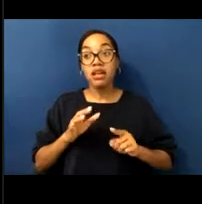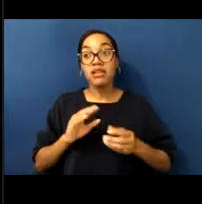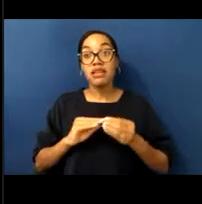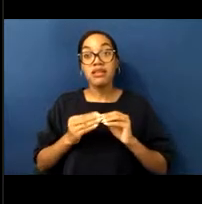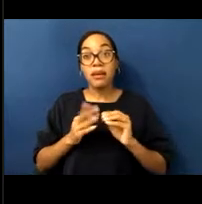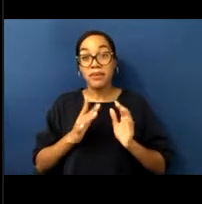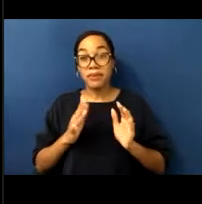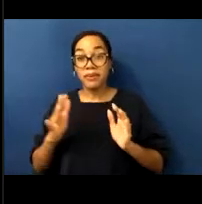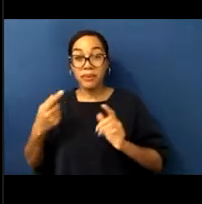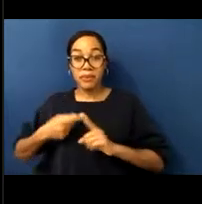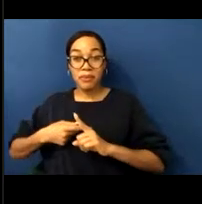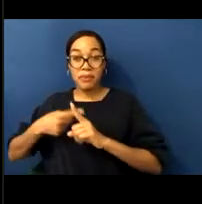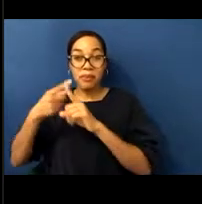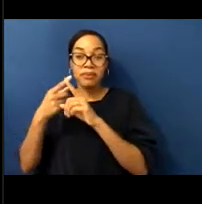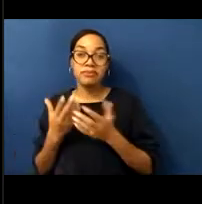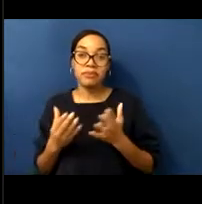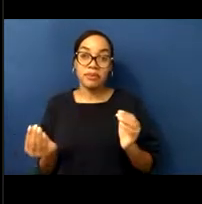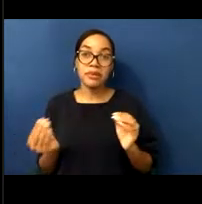please.